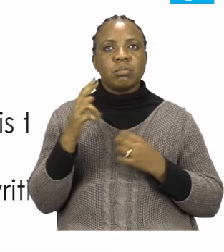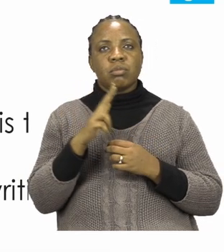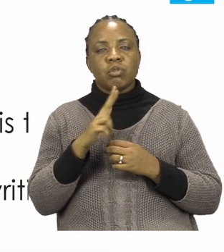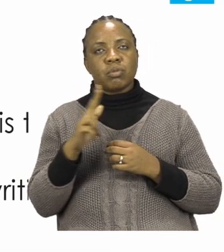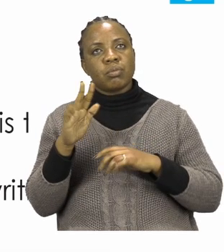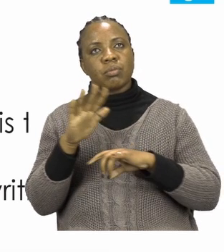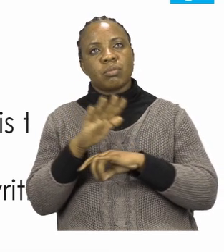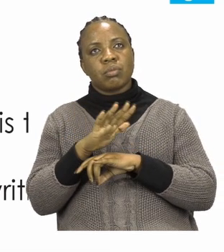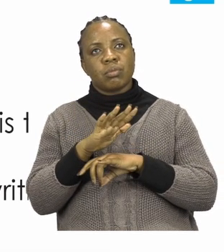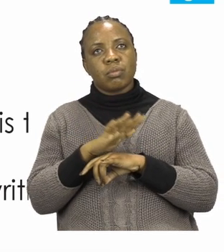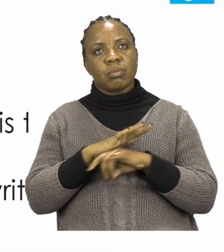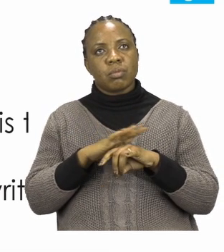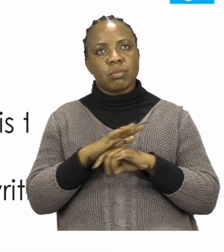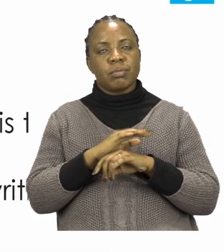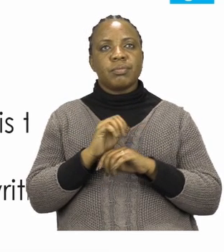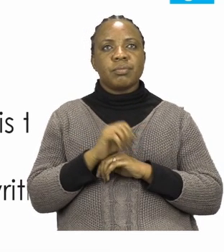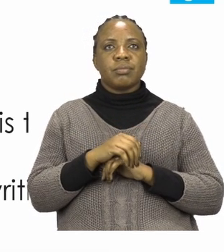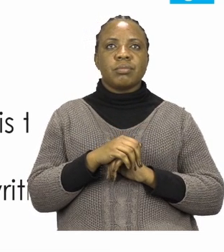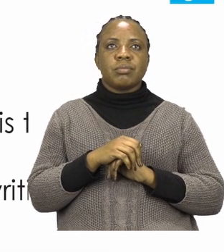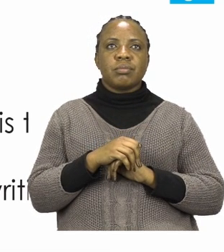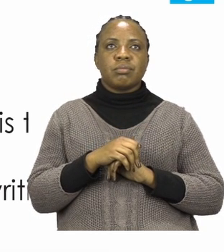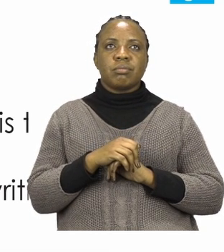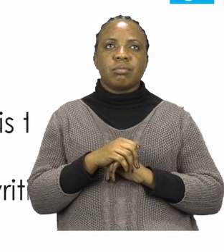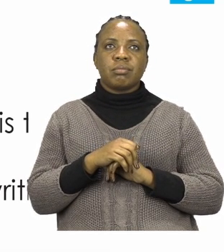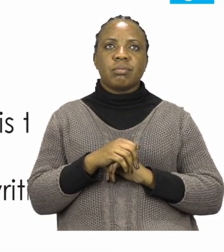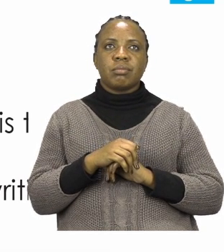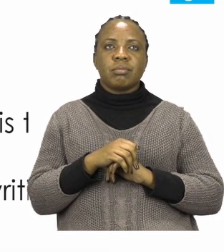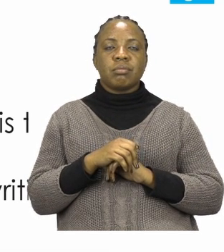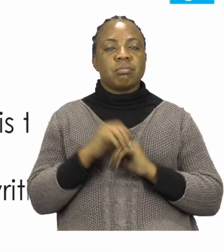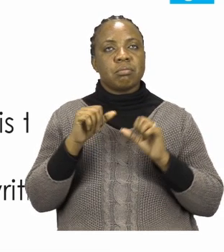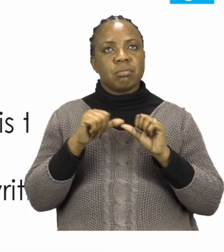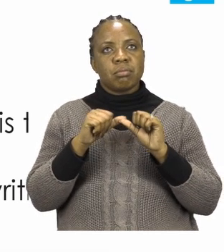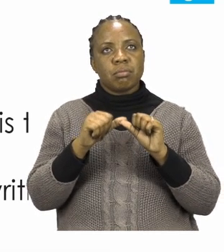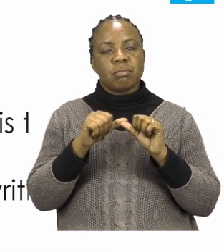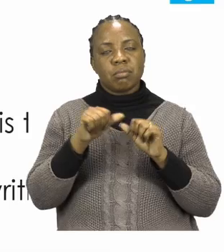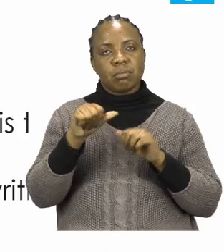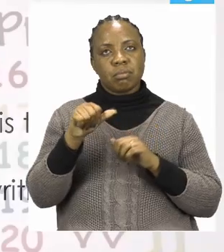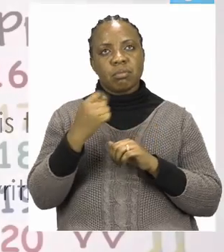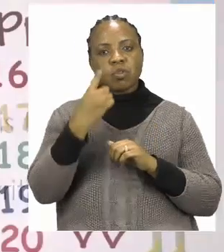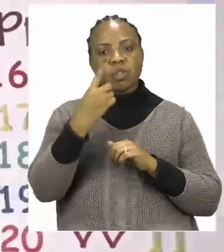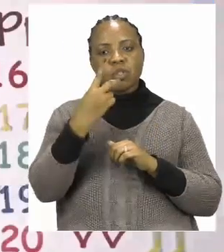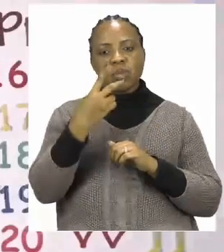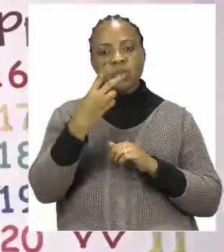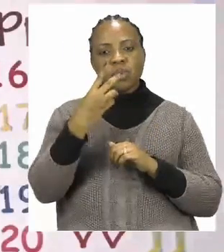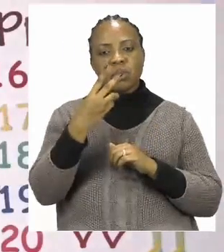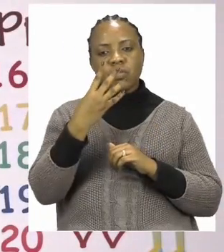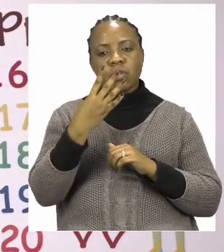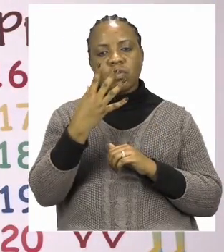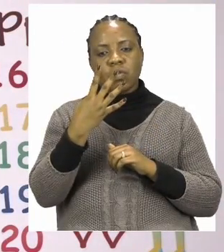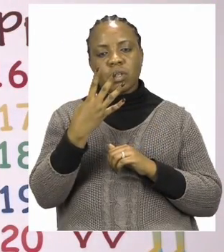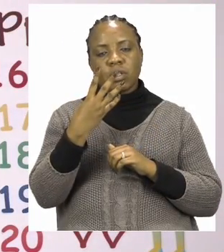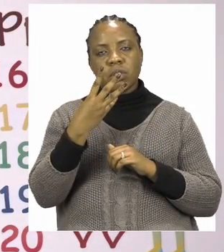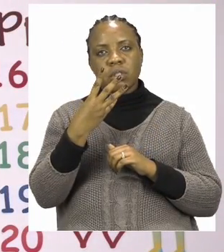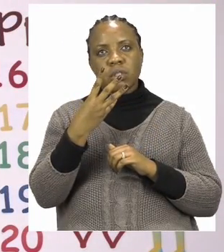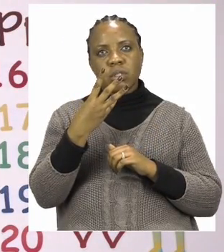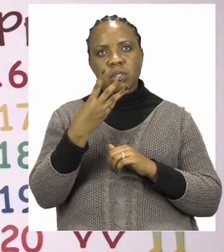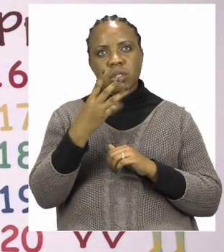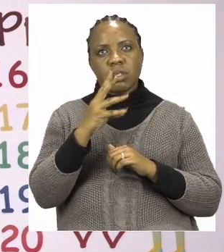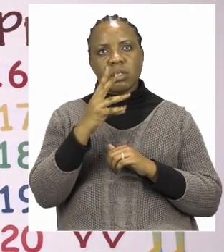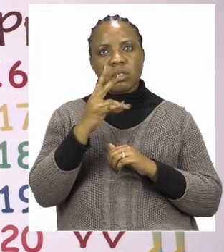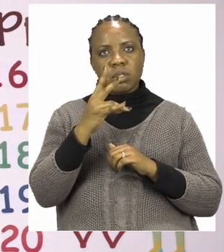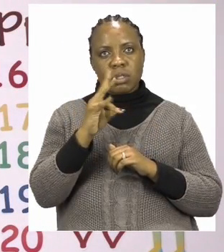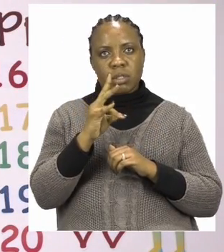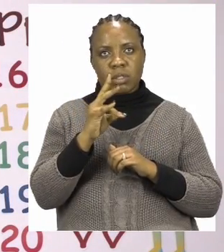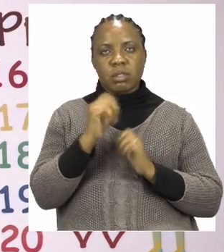animals. So, go ahead, boys and girls, and continue this exercise by yourselves. Fill in the missing